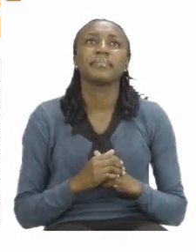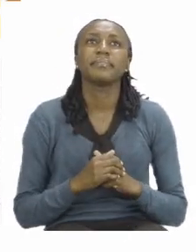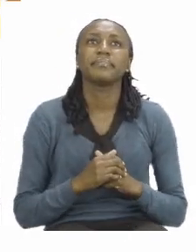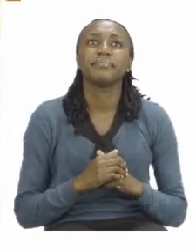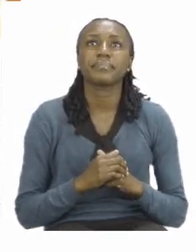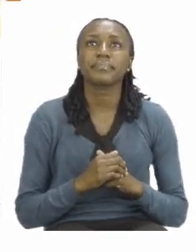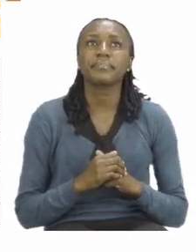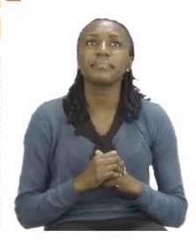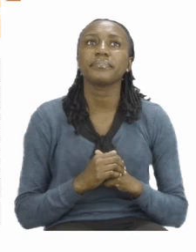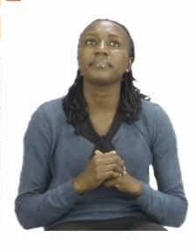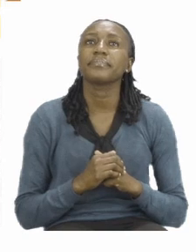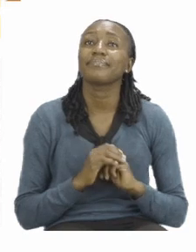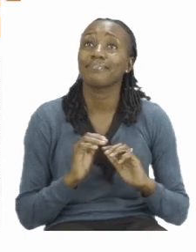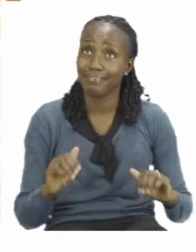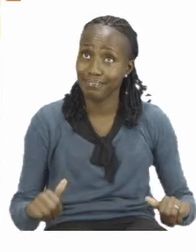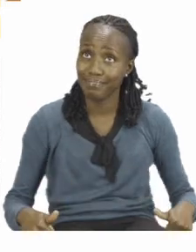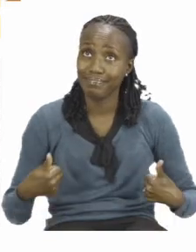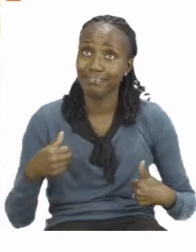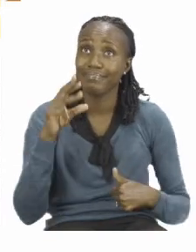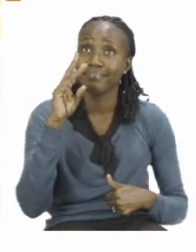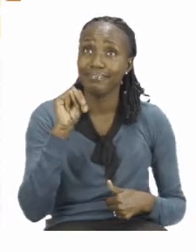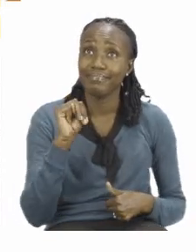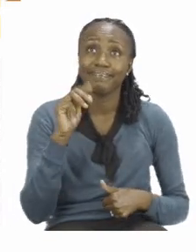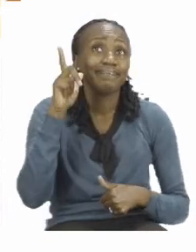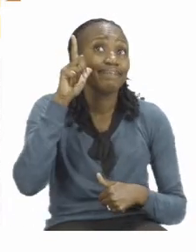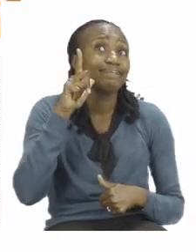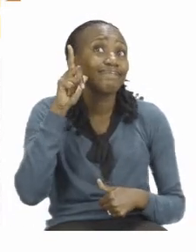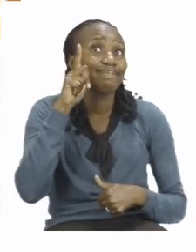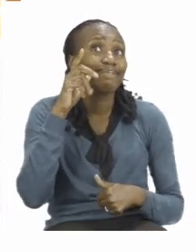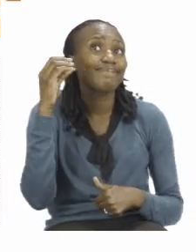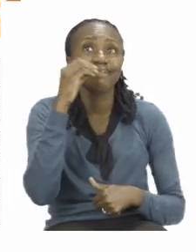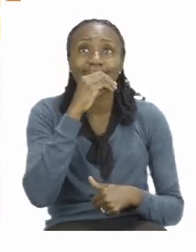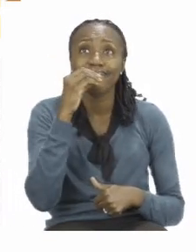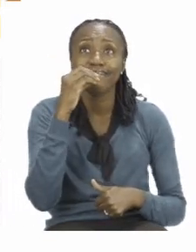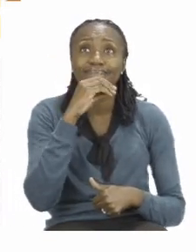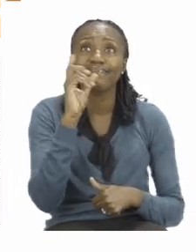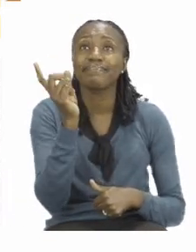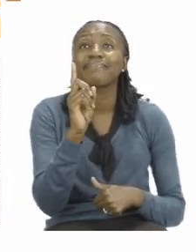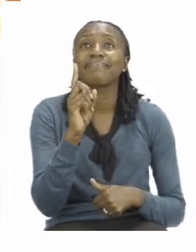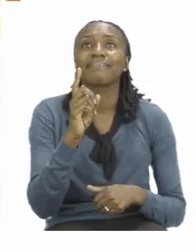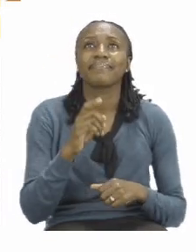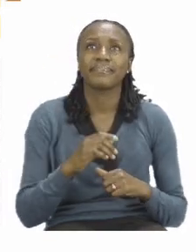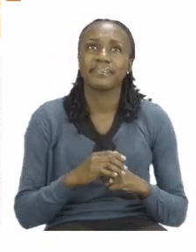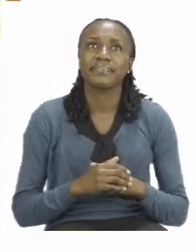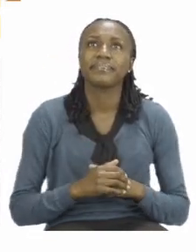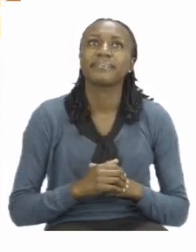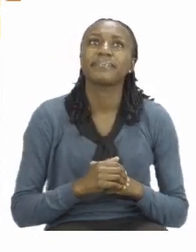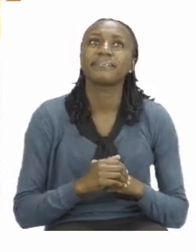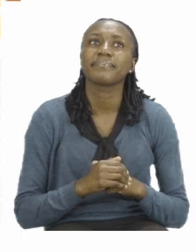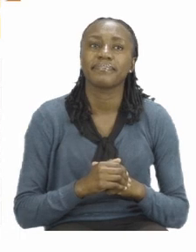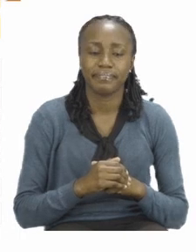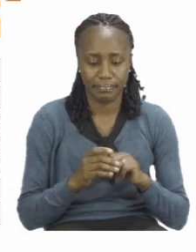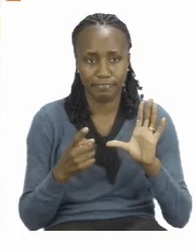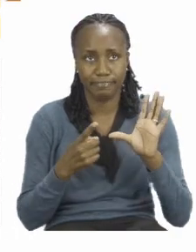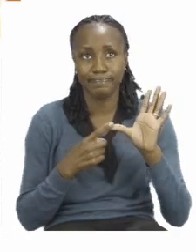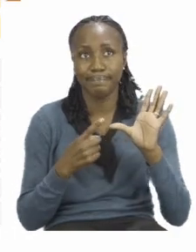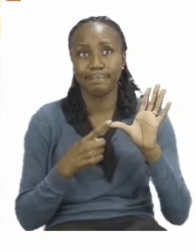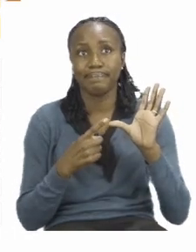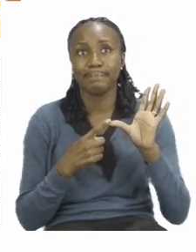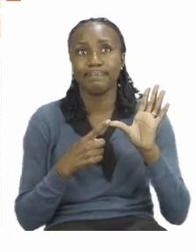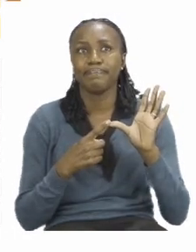What does Mike eat for lunch? And number 5